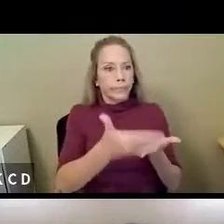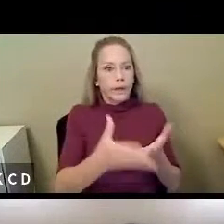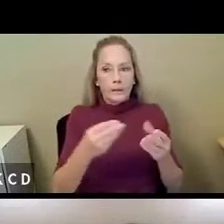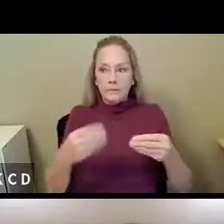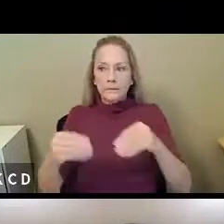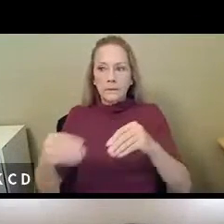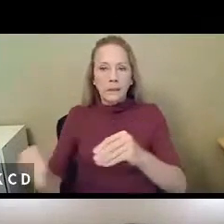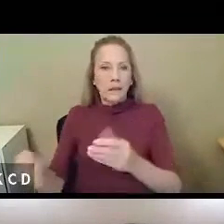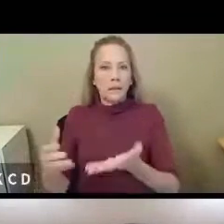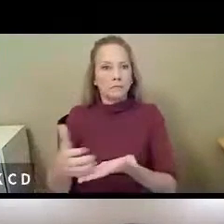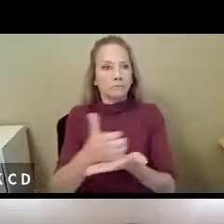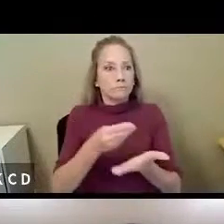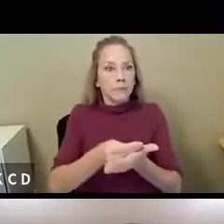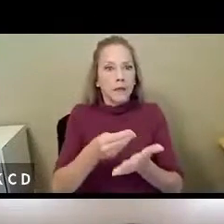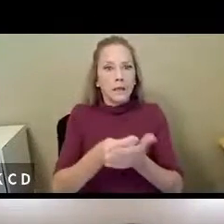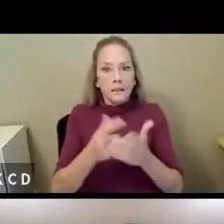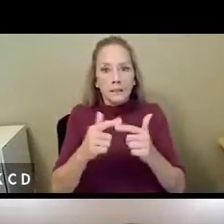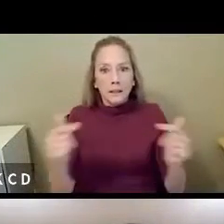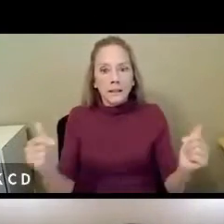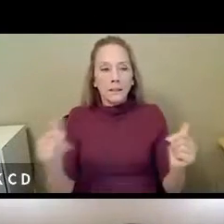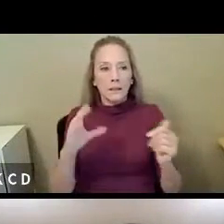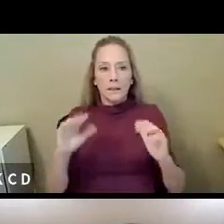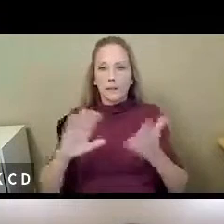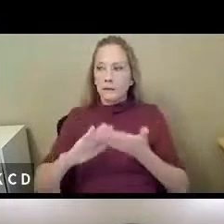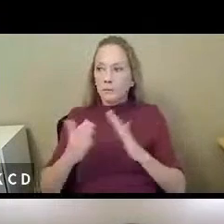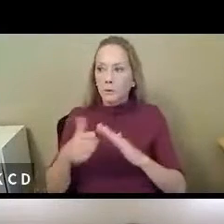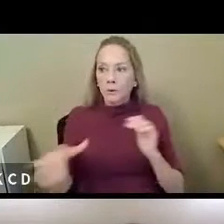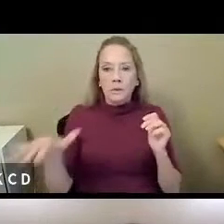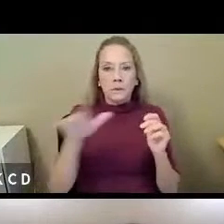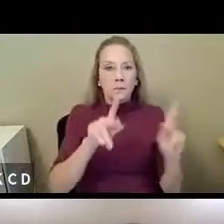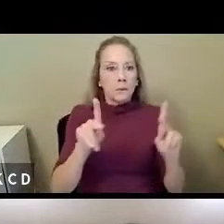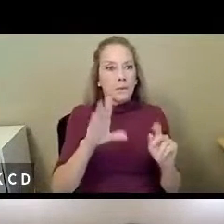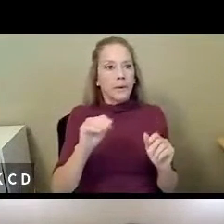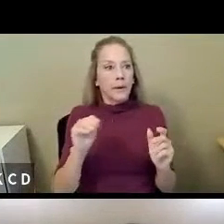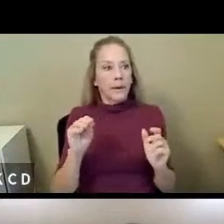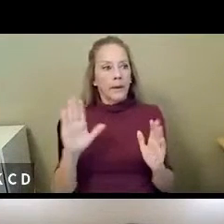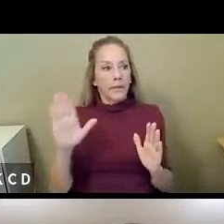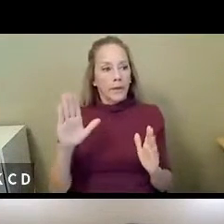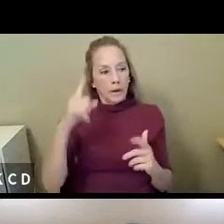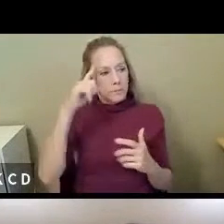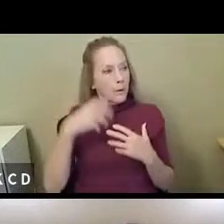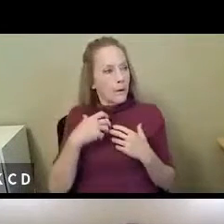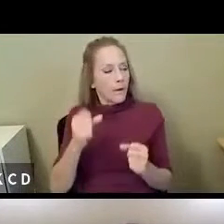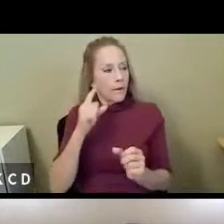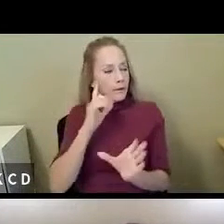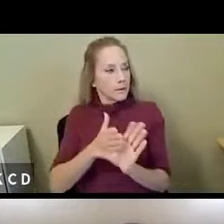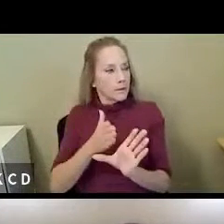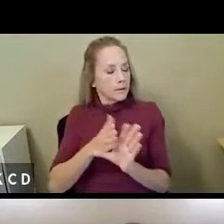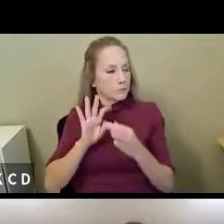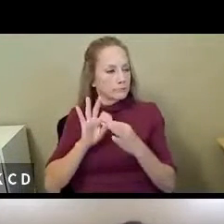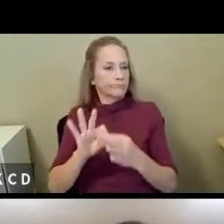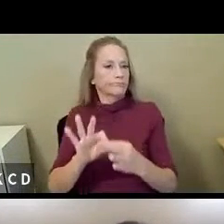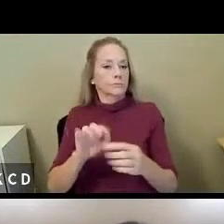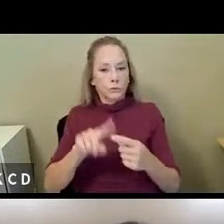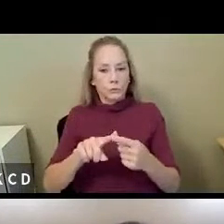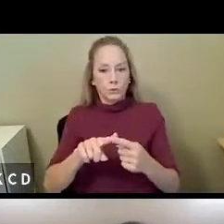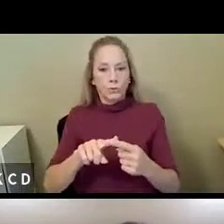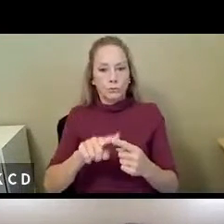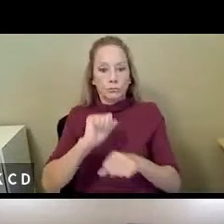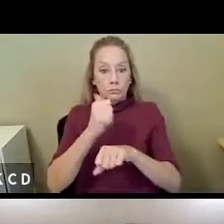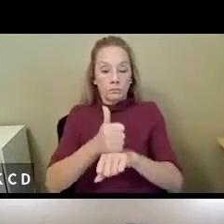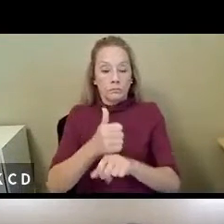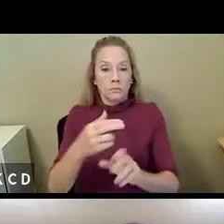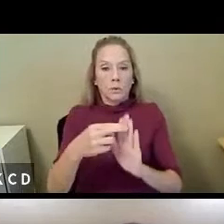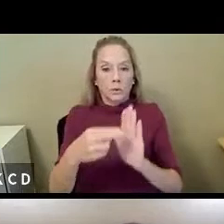community and the psychological and social well-being of our community? And so that's just, those were a